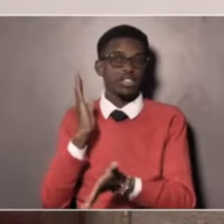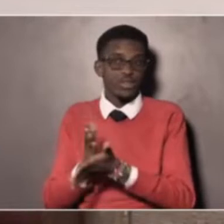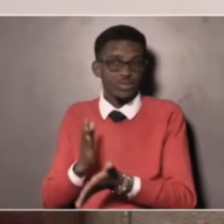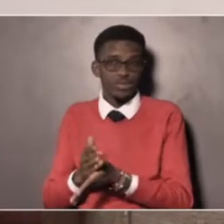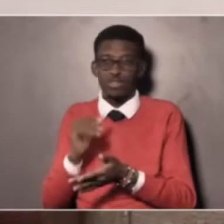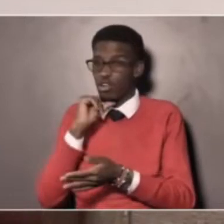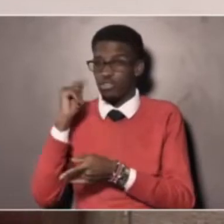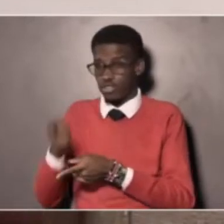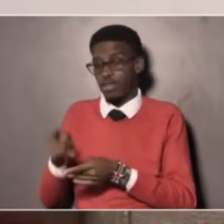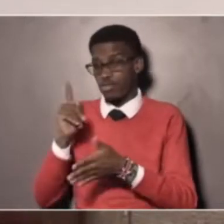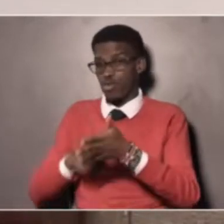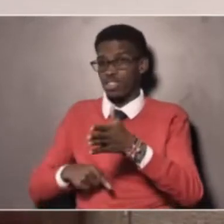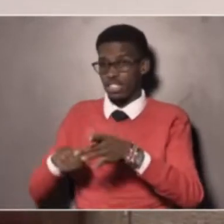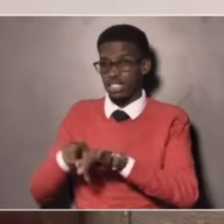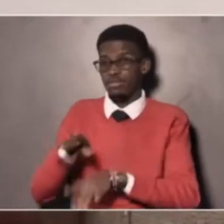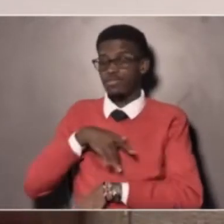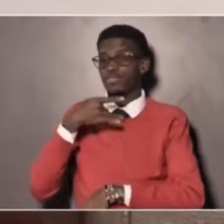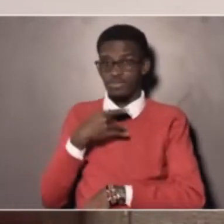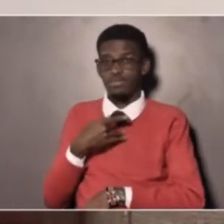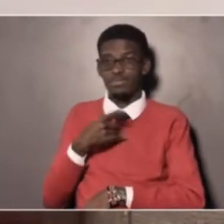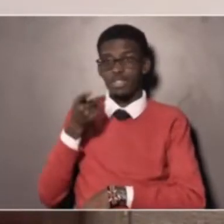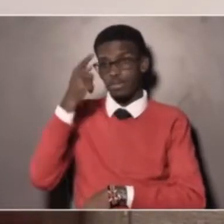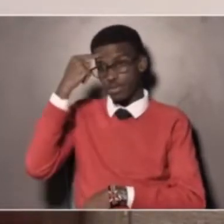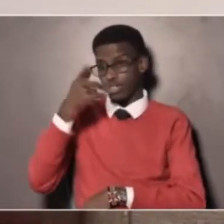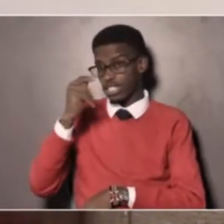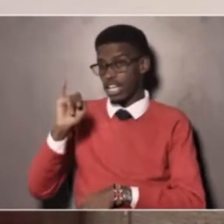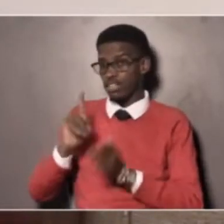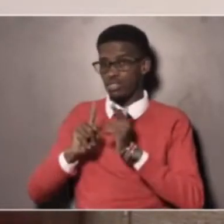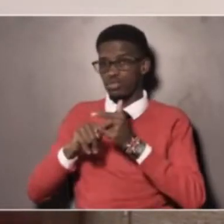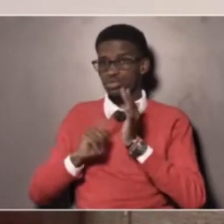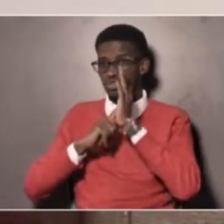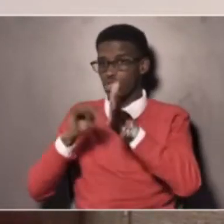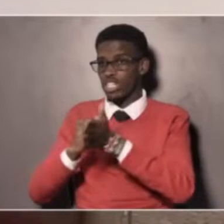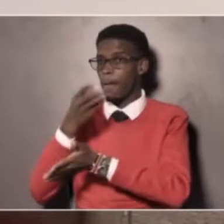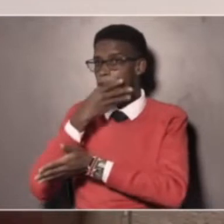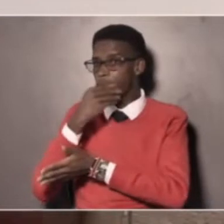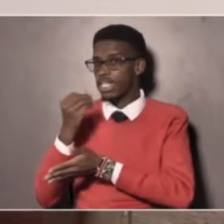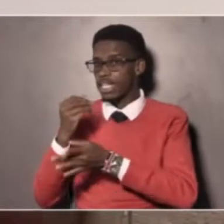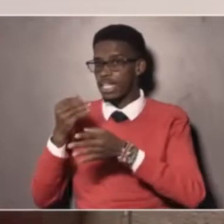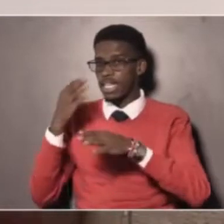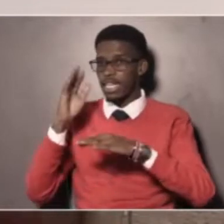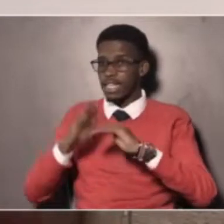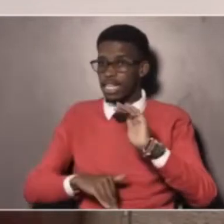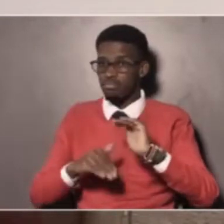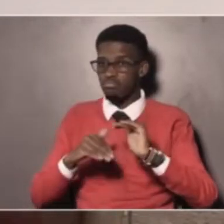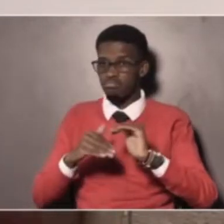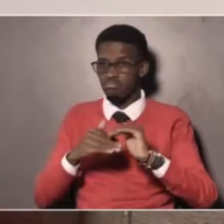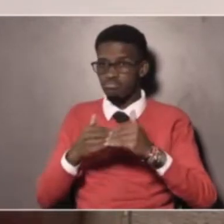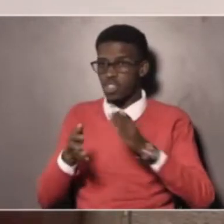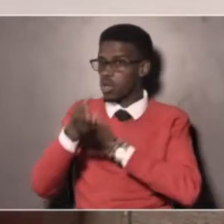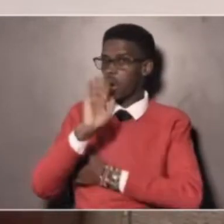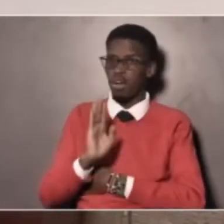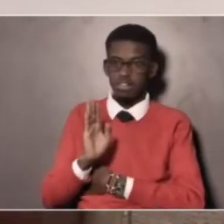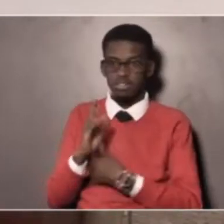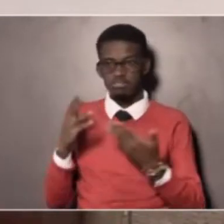to their false motives, because they were trying to show that they were better than Stephen. They were even better than God as it